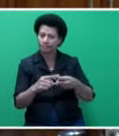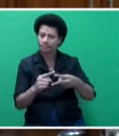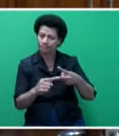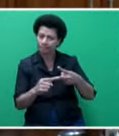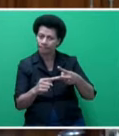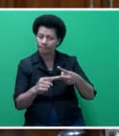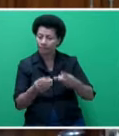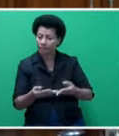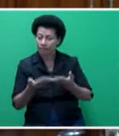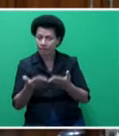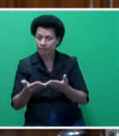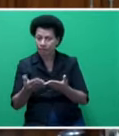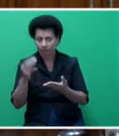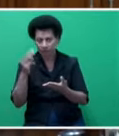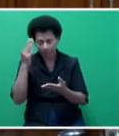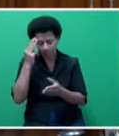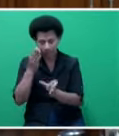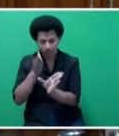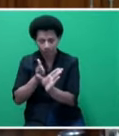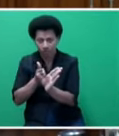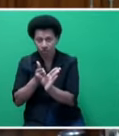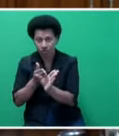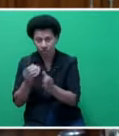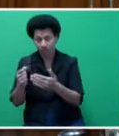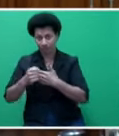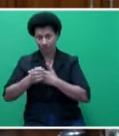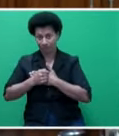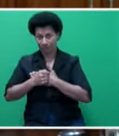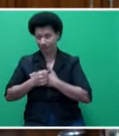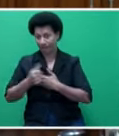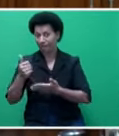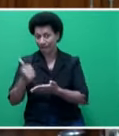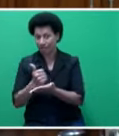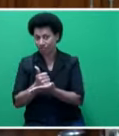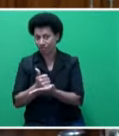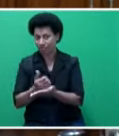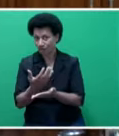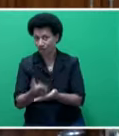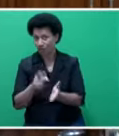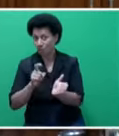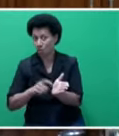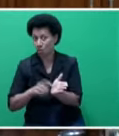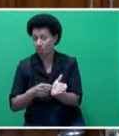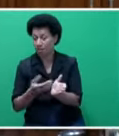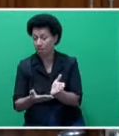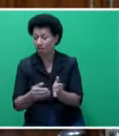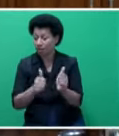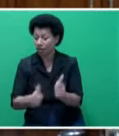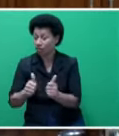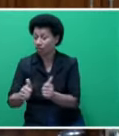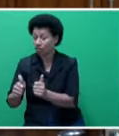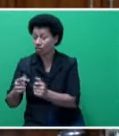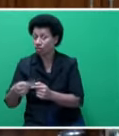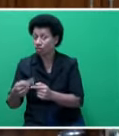It gives the psychological security to those people whose accounts are under these arrangements, that these arrangements will continue, and as you can